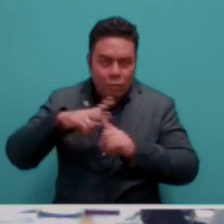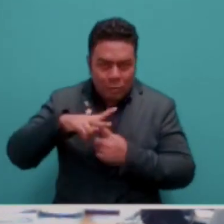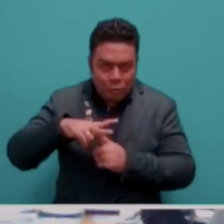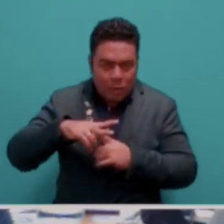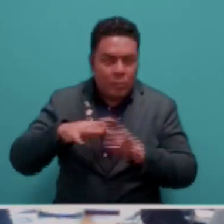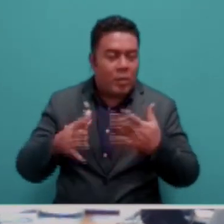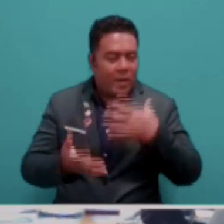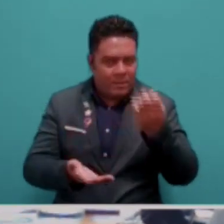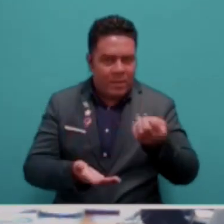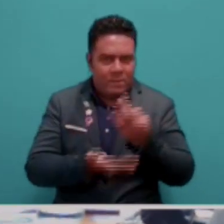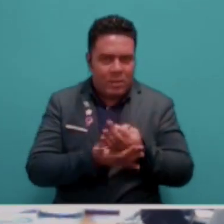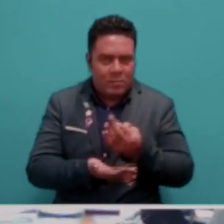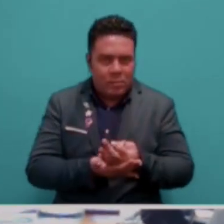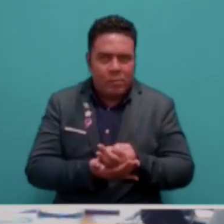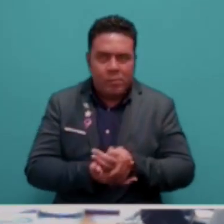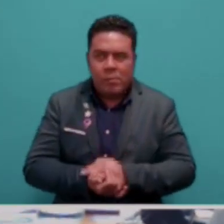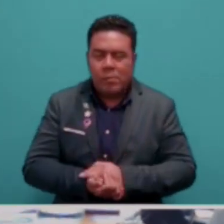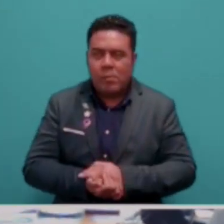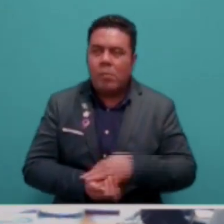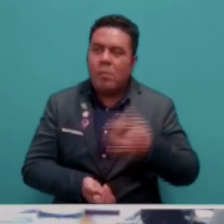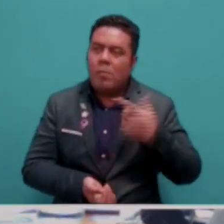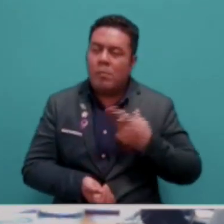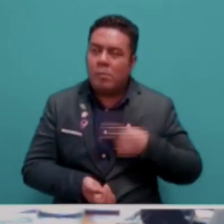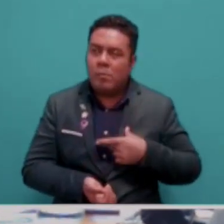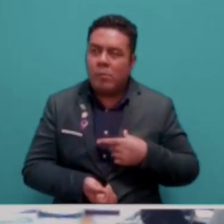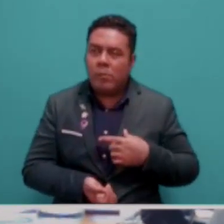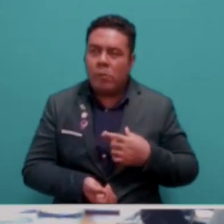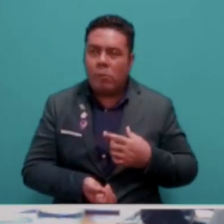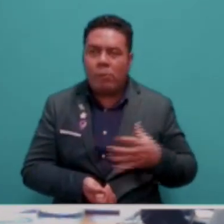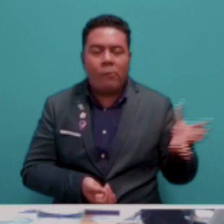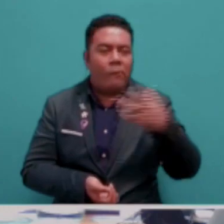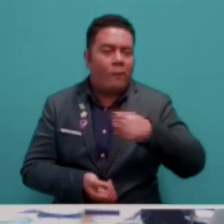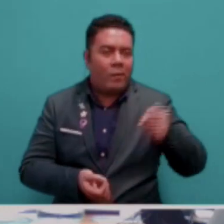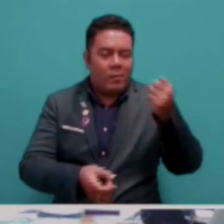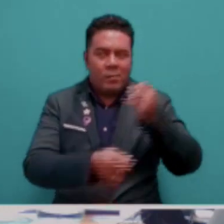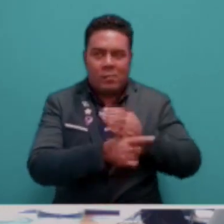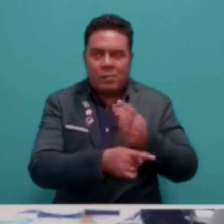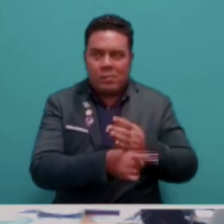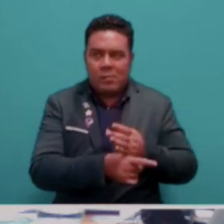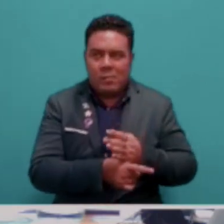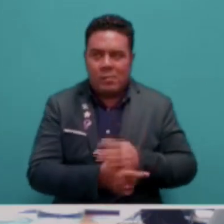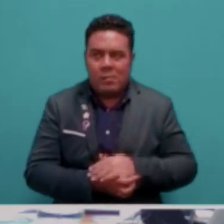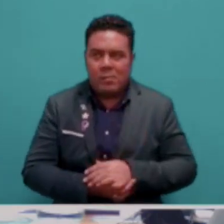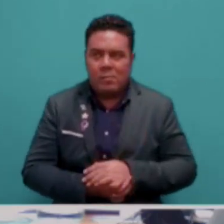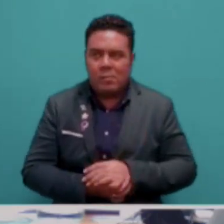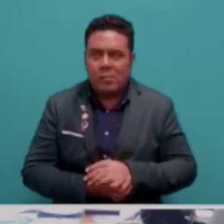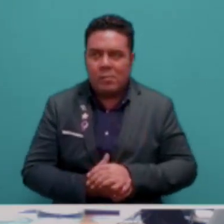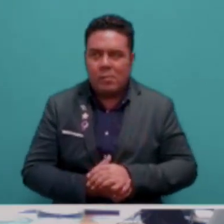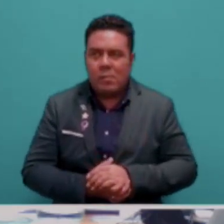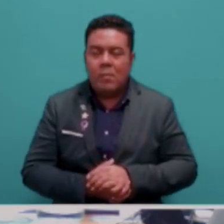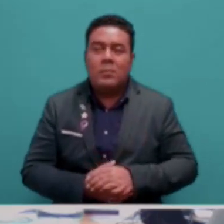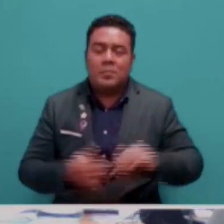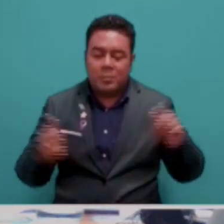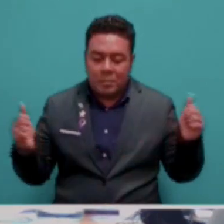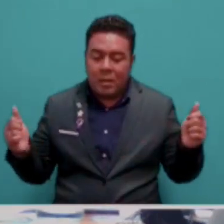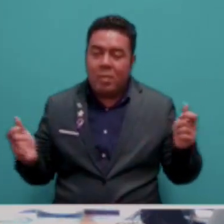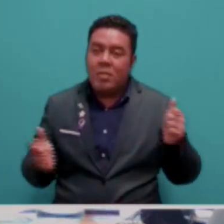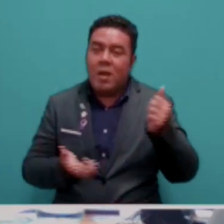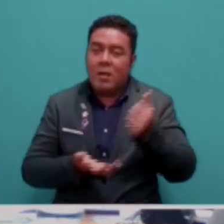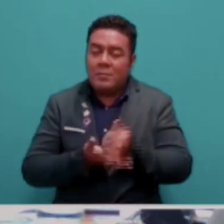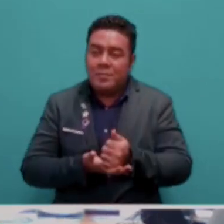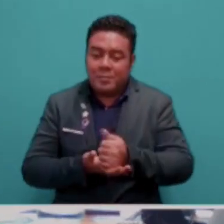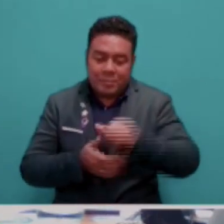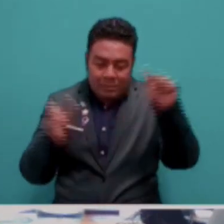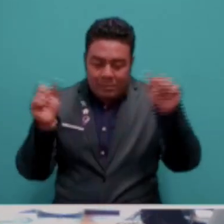funds. That is why they have all these functions in which we are. That's the art of diplomacy at